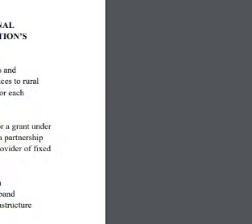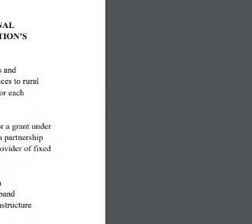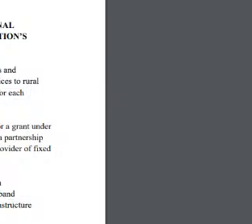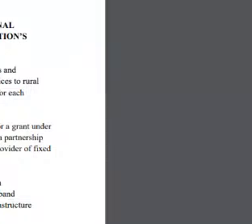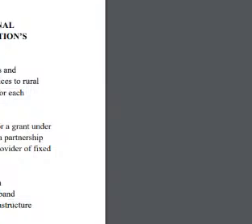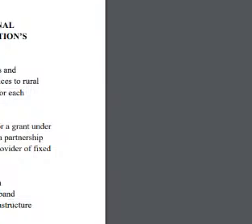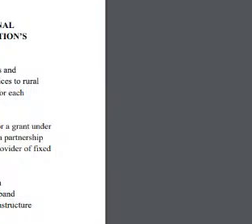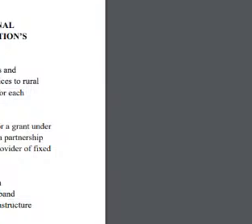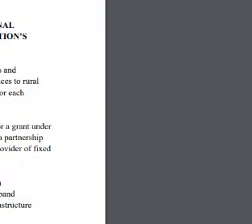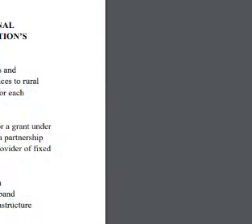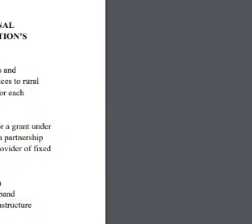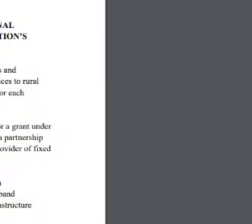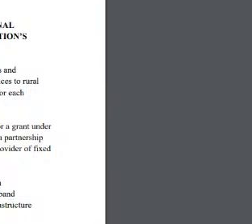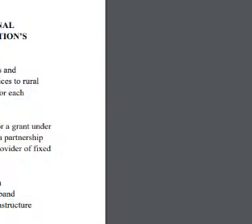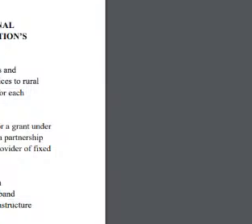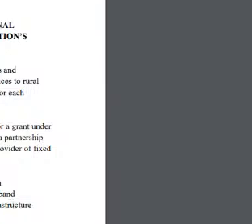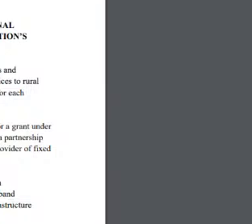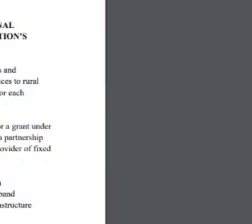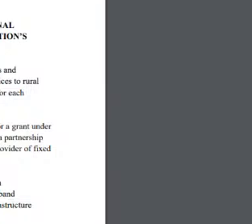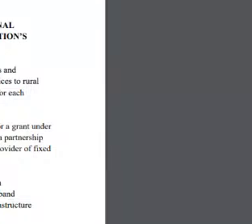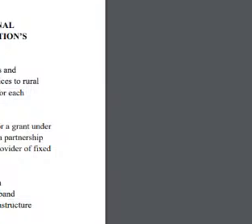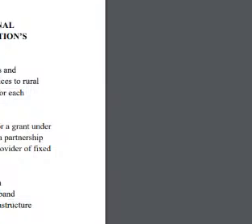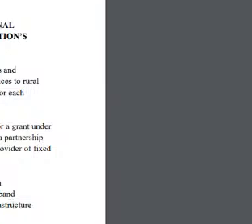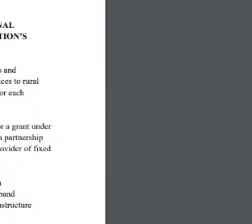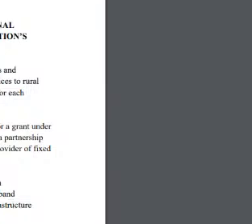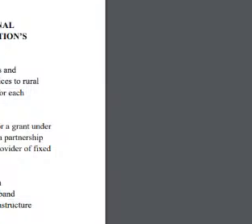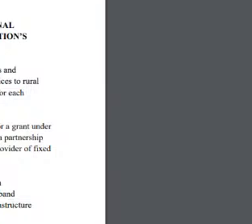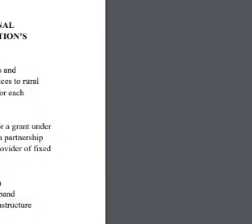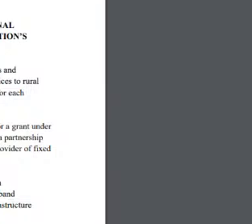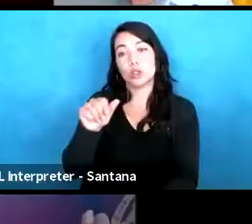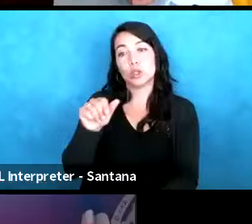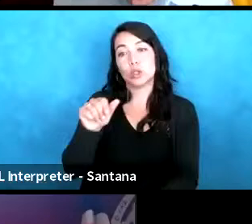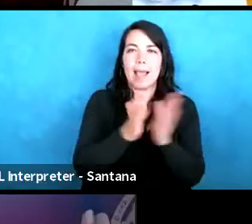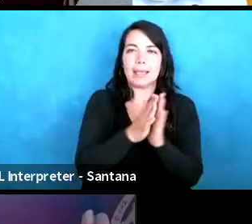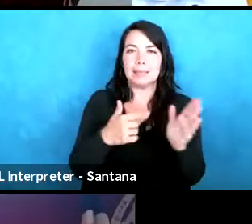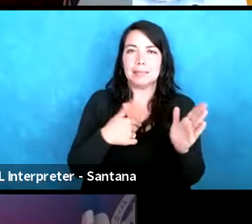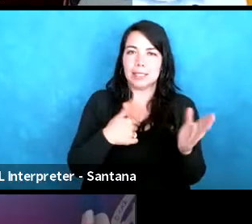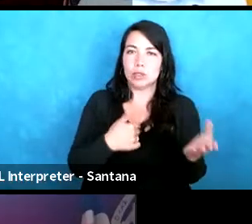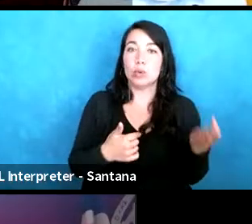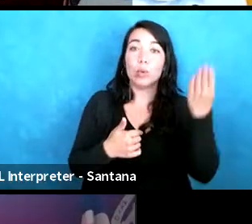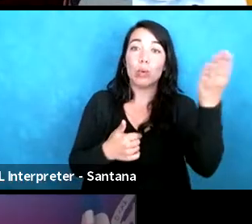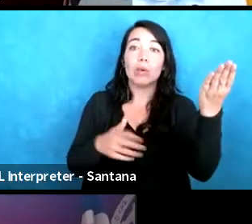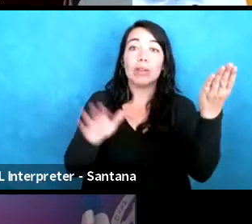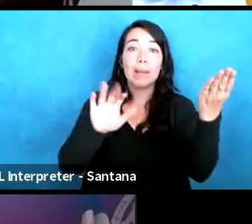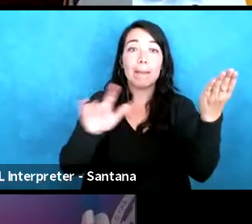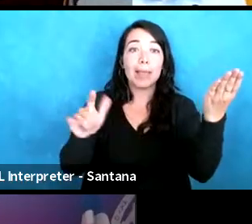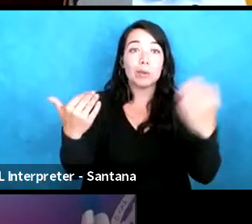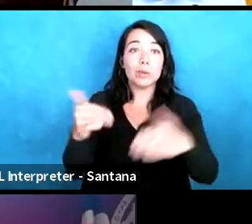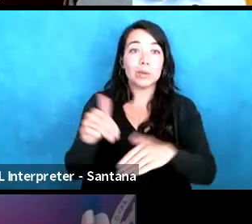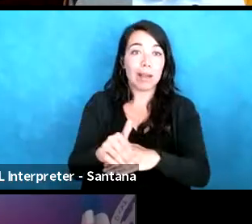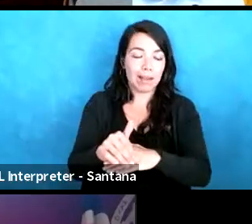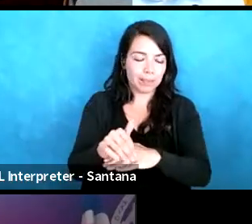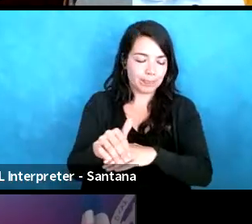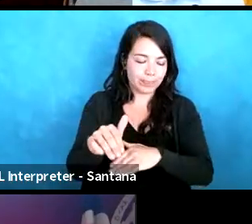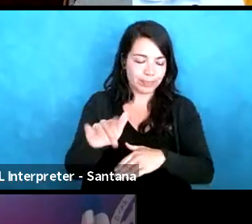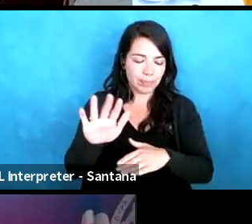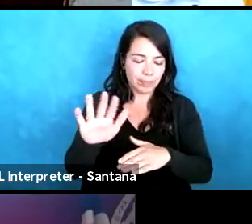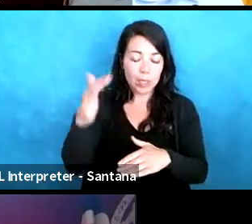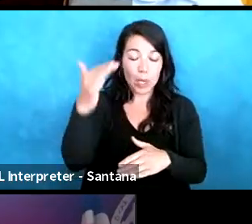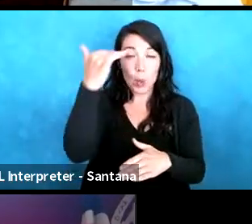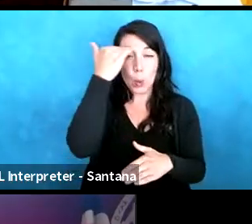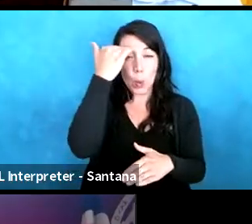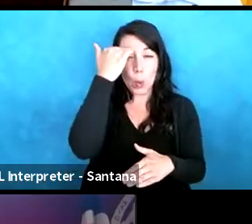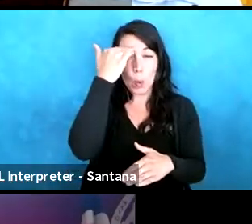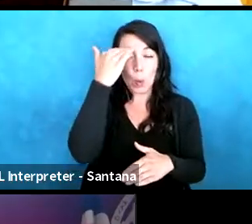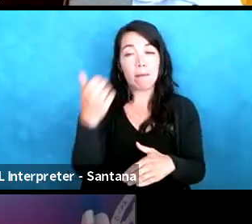Fe County did ask me to introduce the bill on behalf of the city of Española, so that's what I'm doing here tonight. I know that a couple